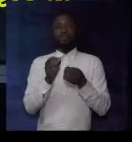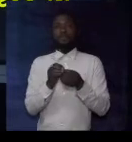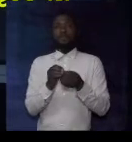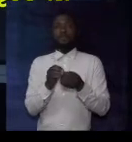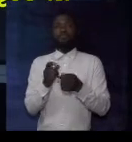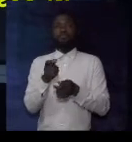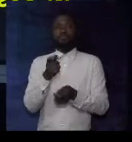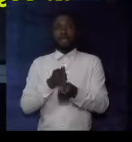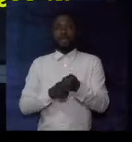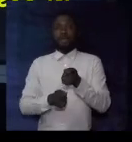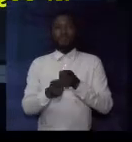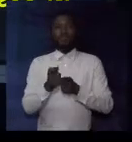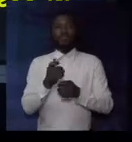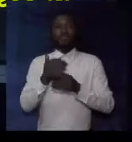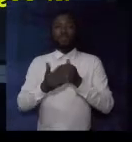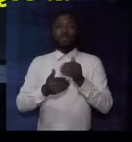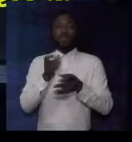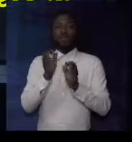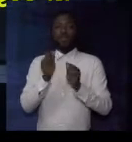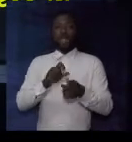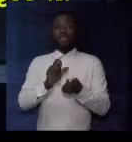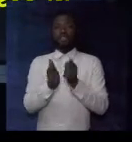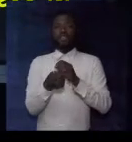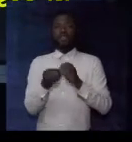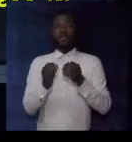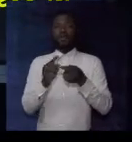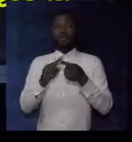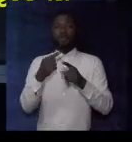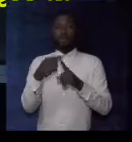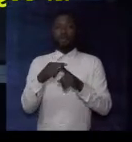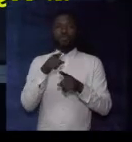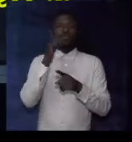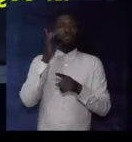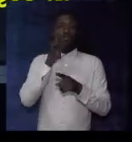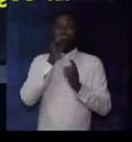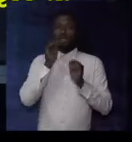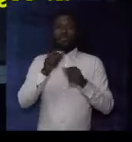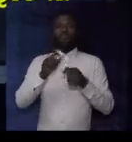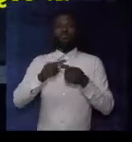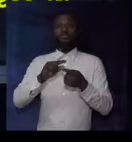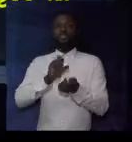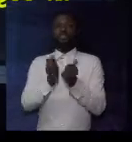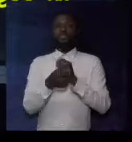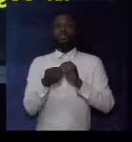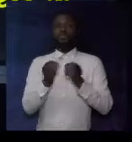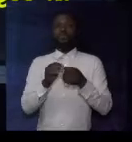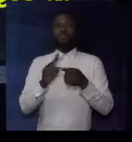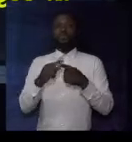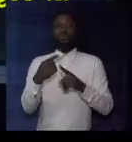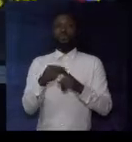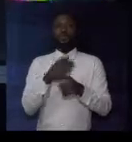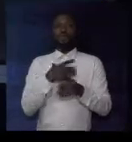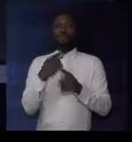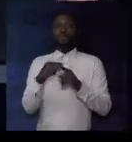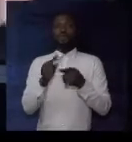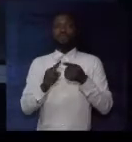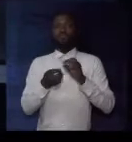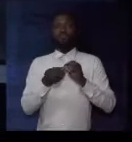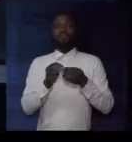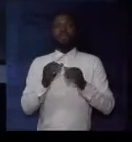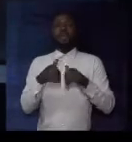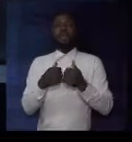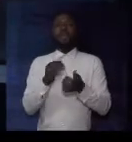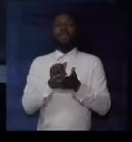back to figure. It's a reversible process. If you can change figure to words, you should be able to change words to figures. So today we're